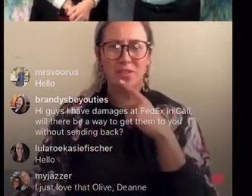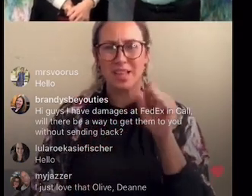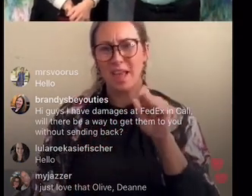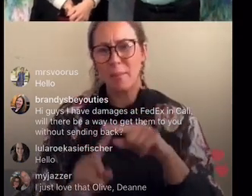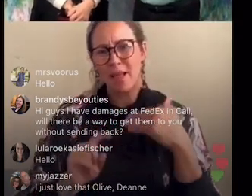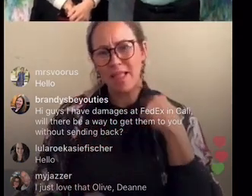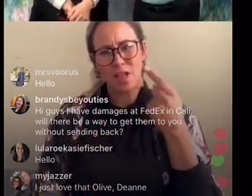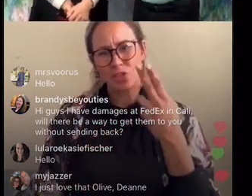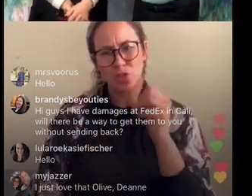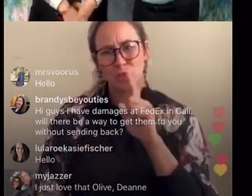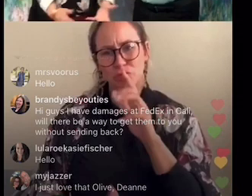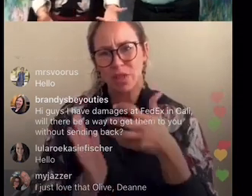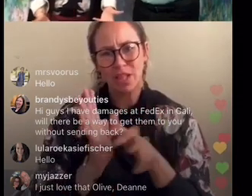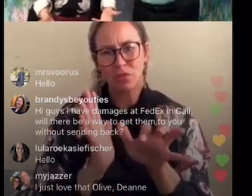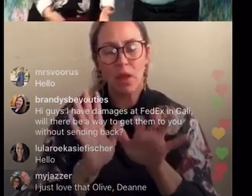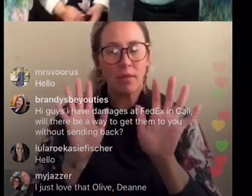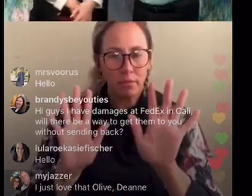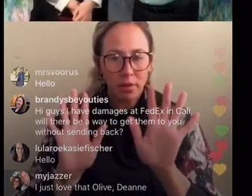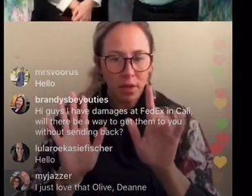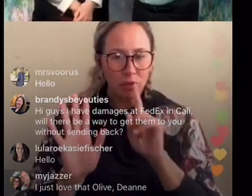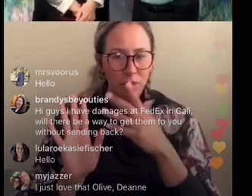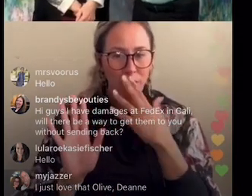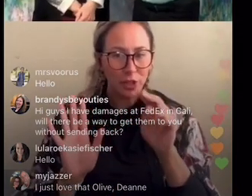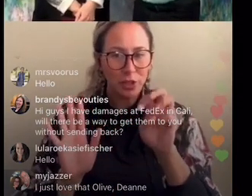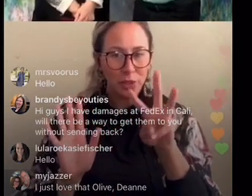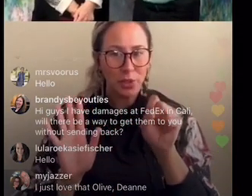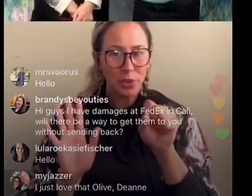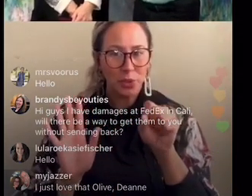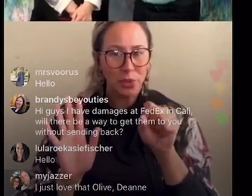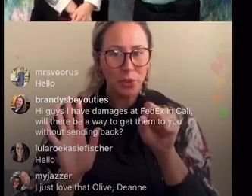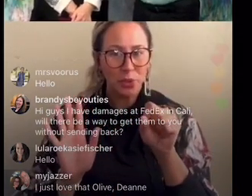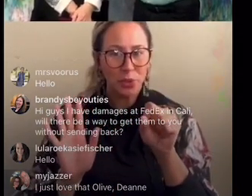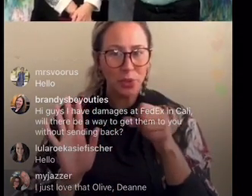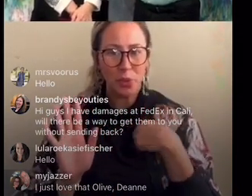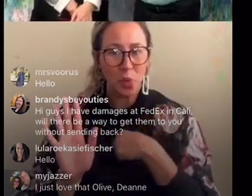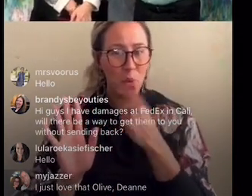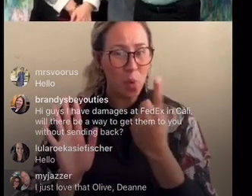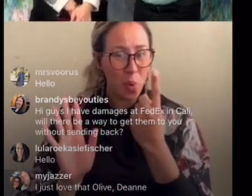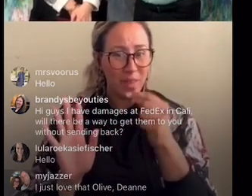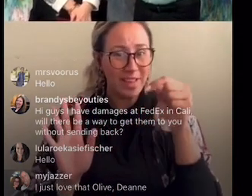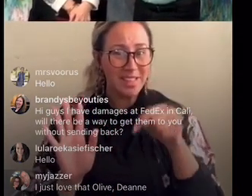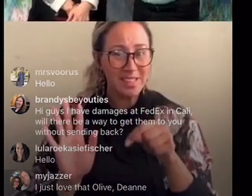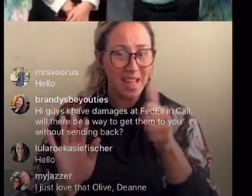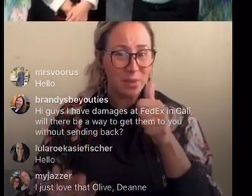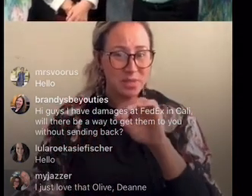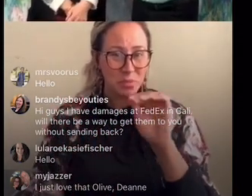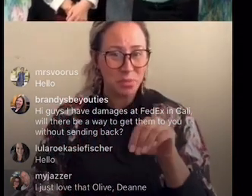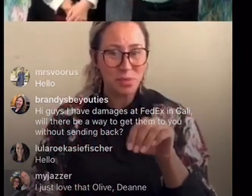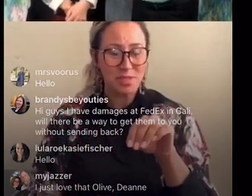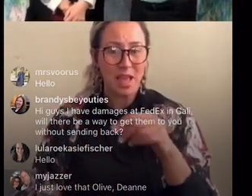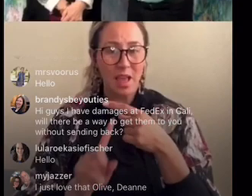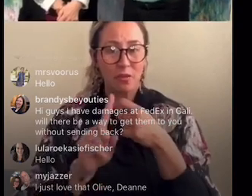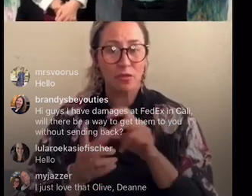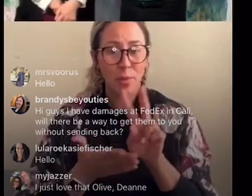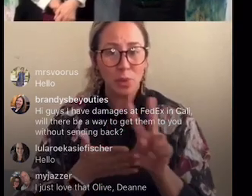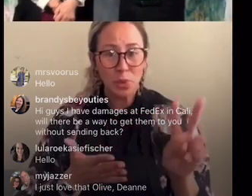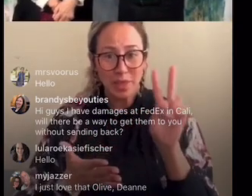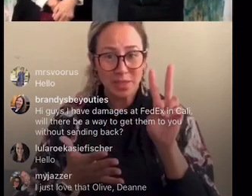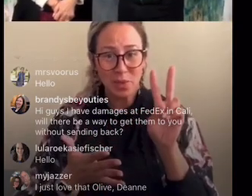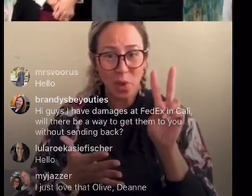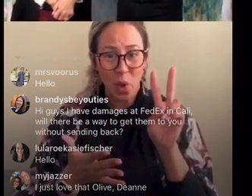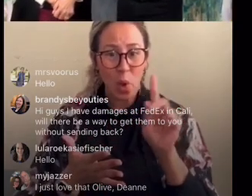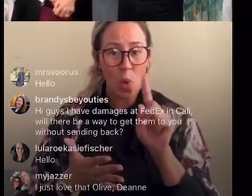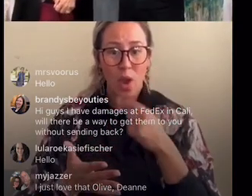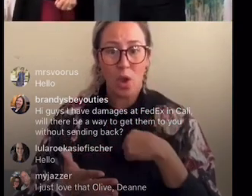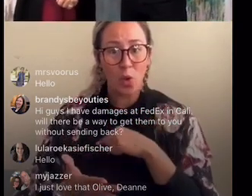Thursday was really rough. Well, here's the really good news. We're only down 10% from 2 weeks ago, where we